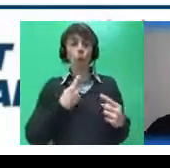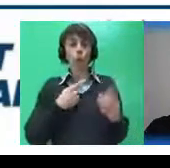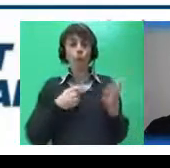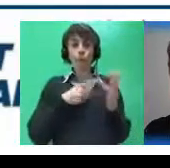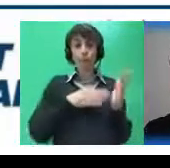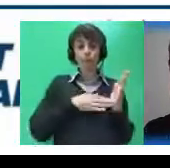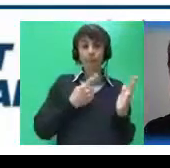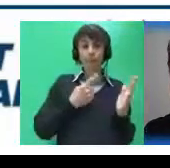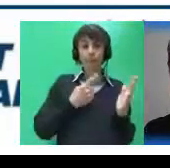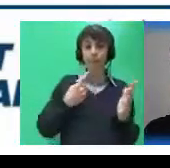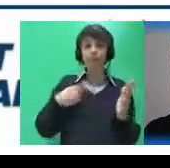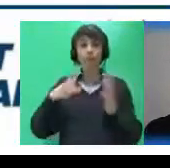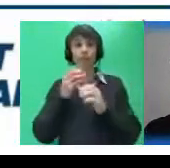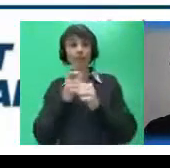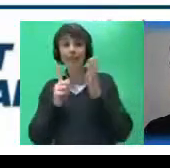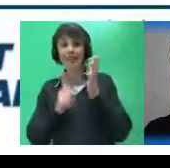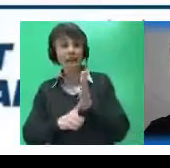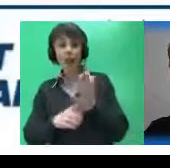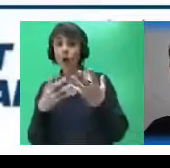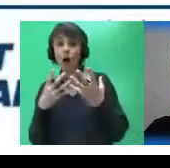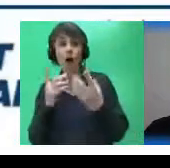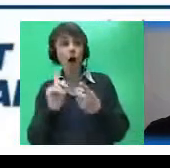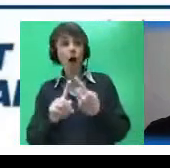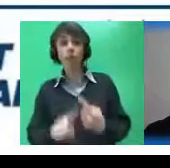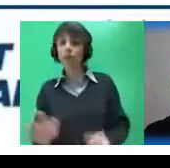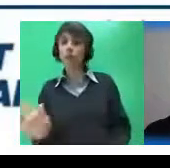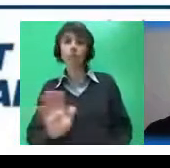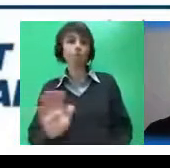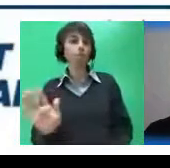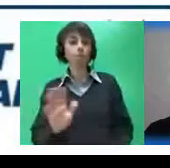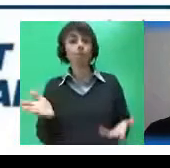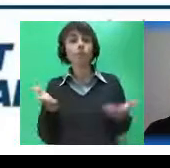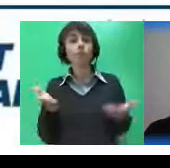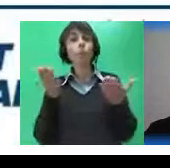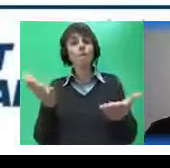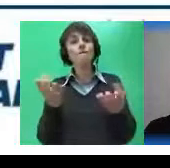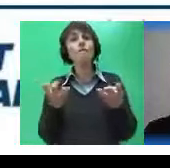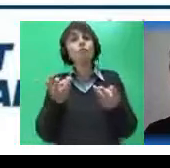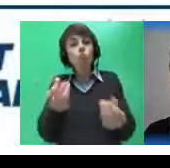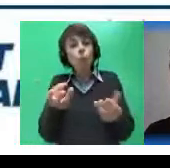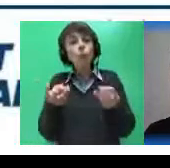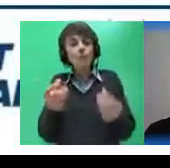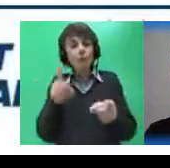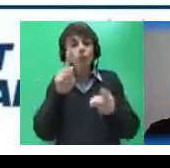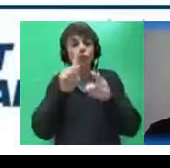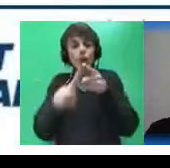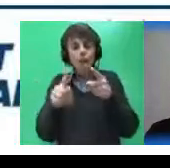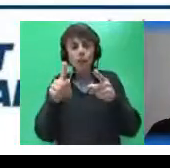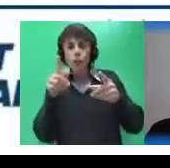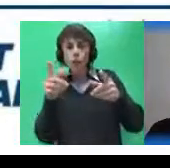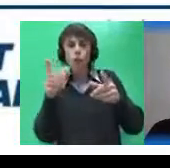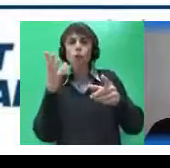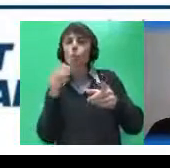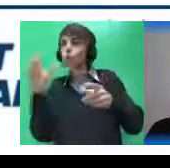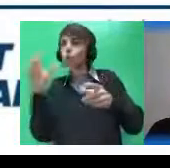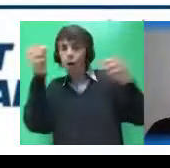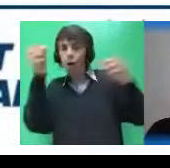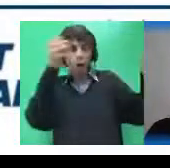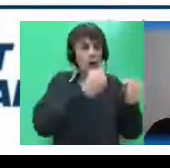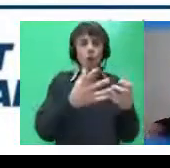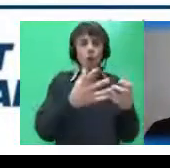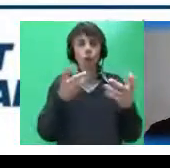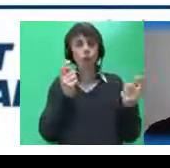with a range of different tools and resources that can be utilised, and they'll be utilised in different ways by different organisations and in different places. But there's still a lot to